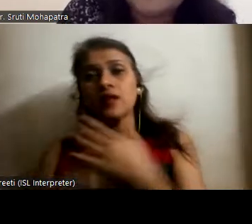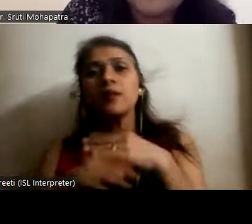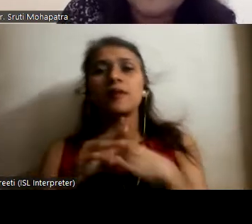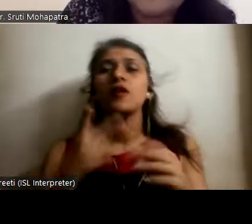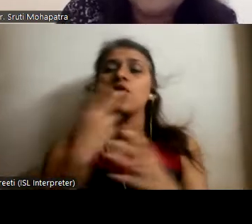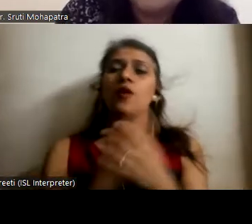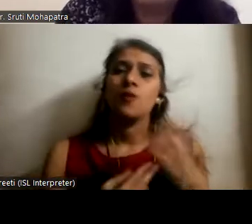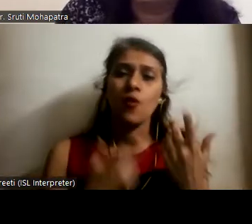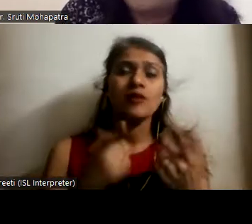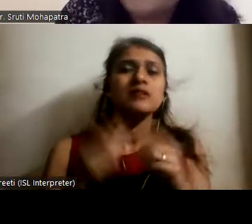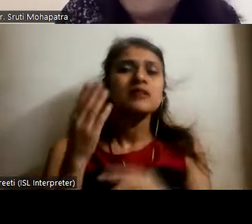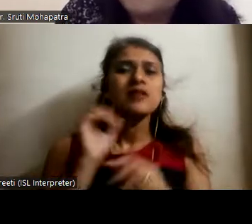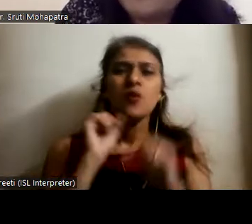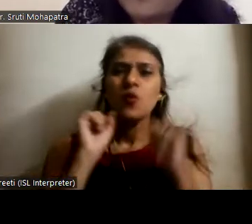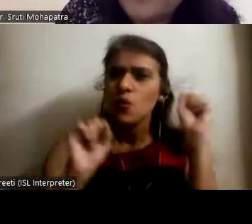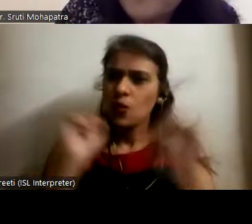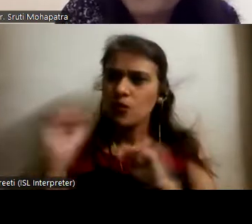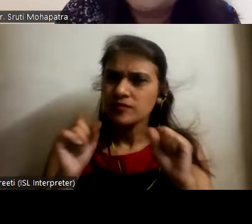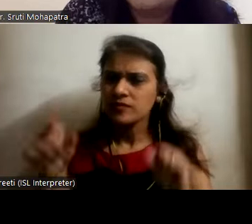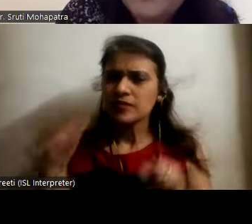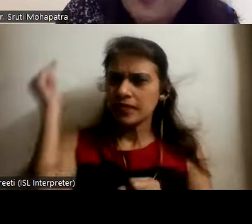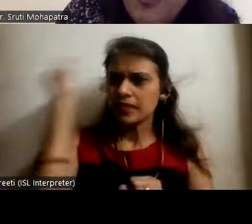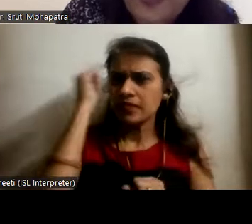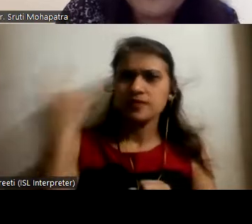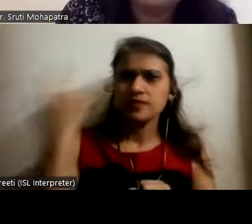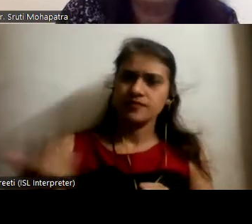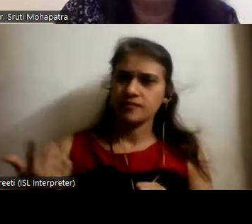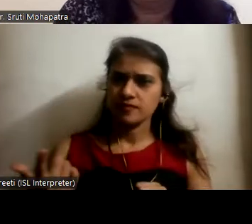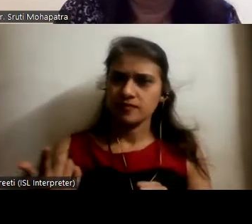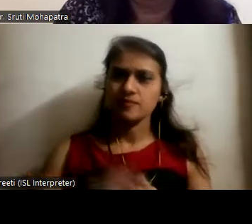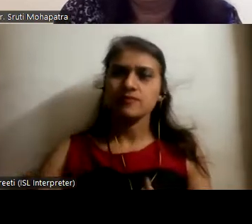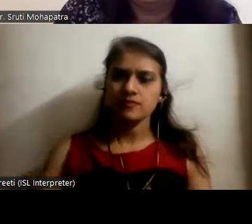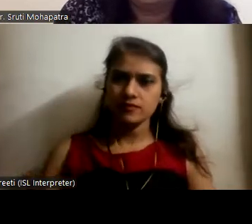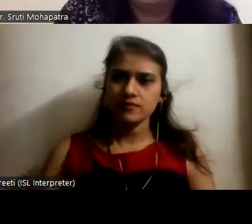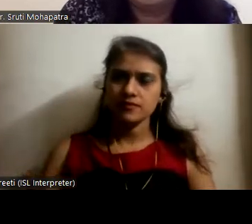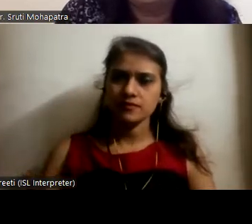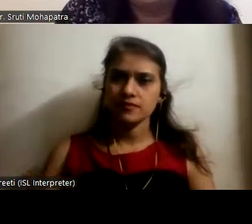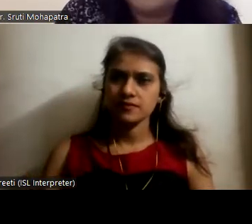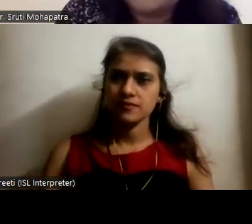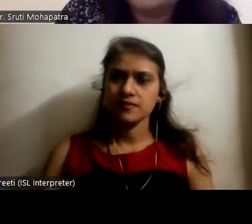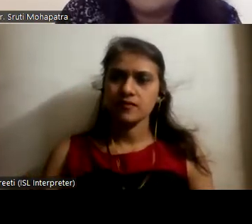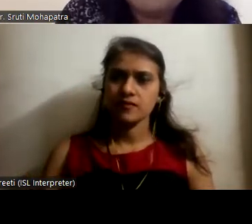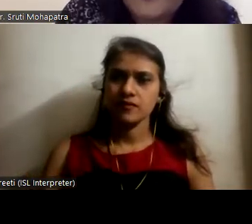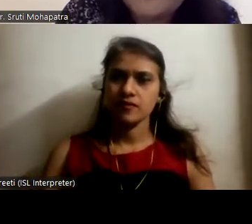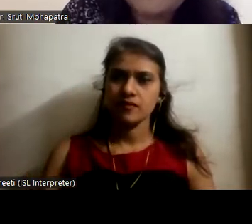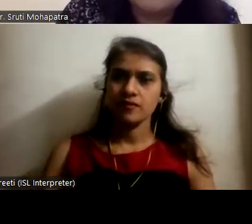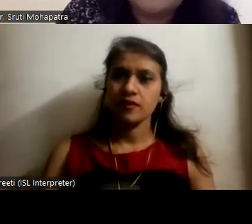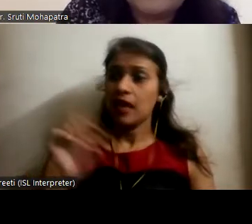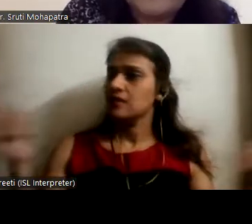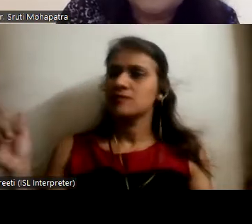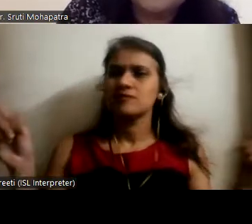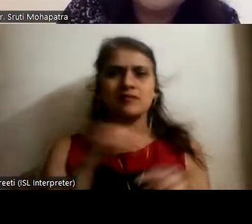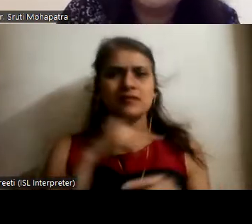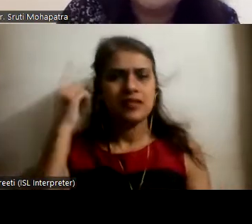with disability. Because what did they think? They thought that the other things like race,